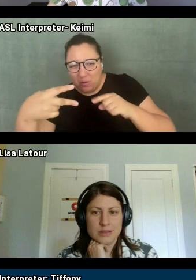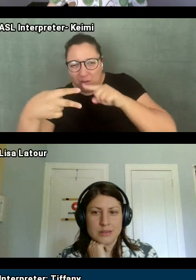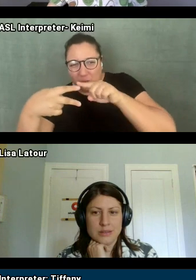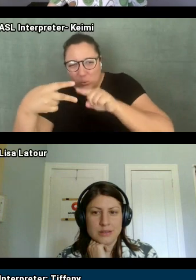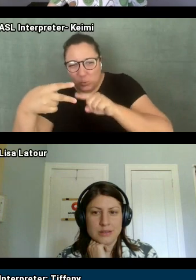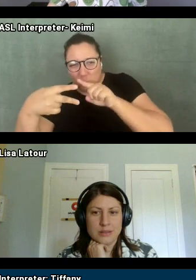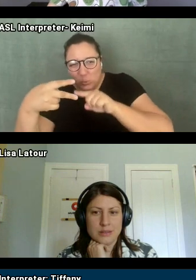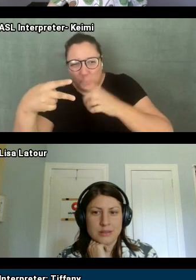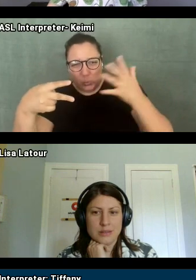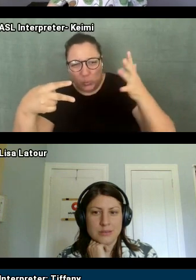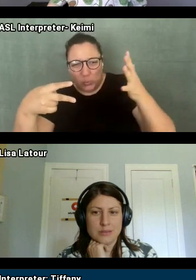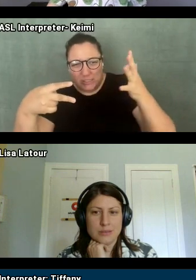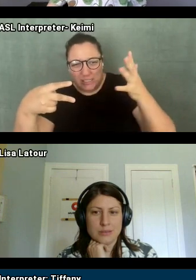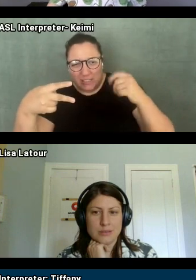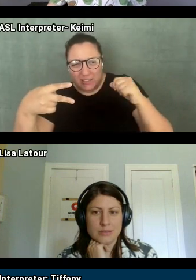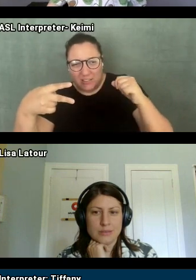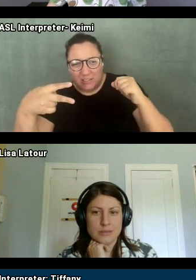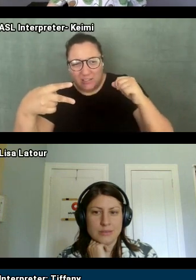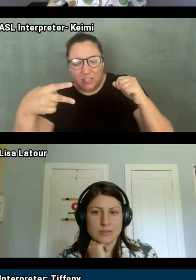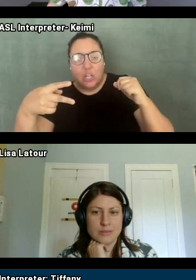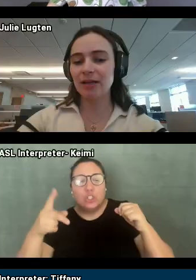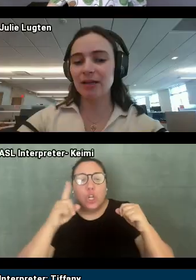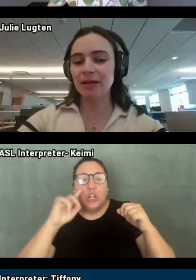options listed.